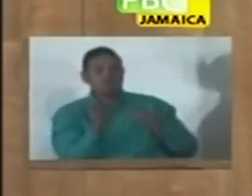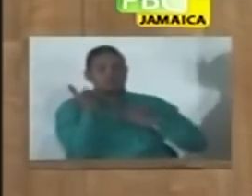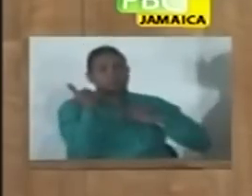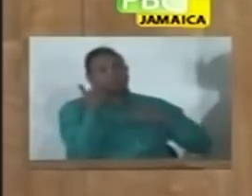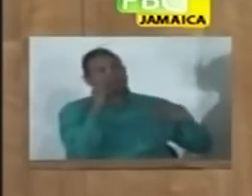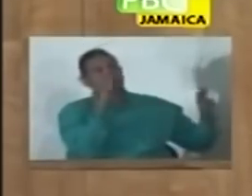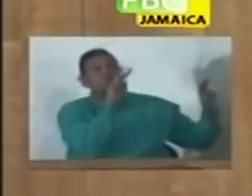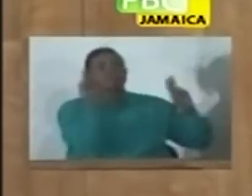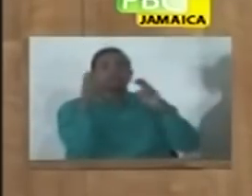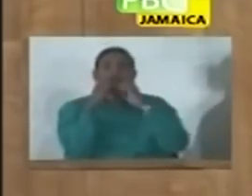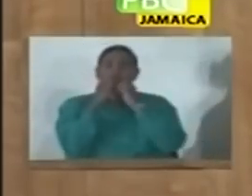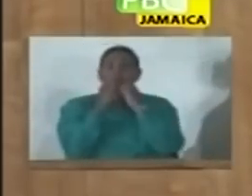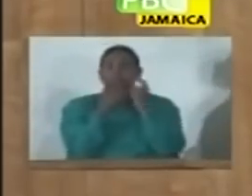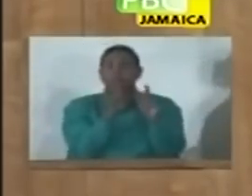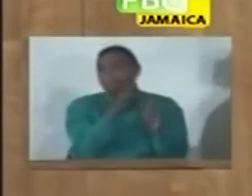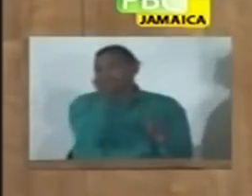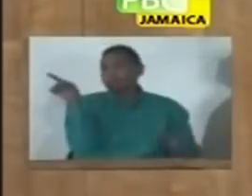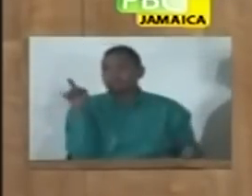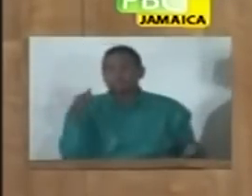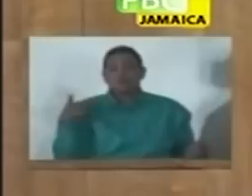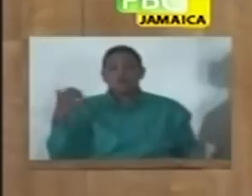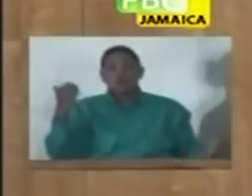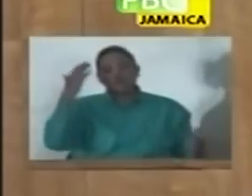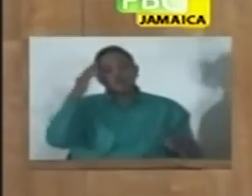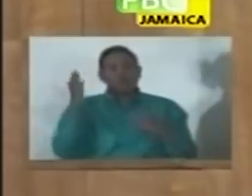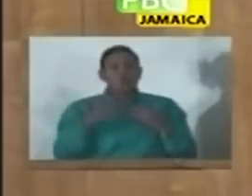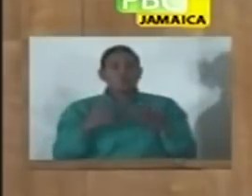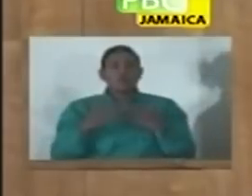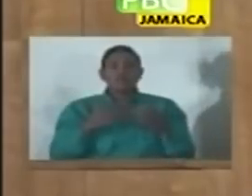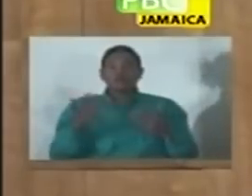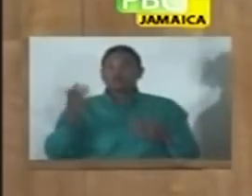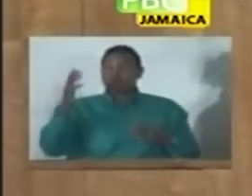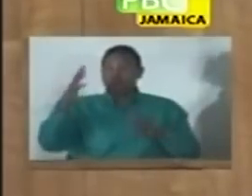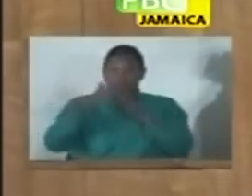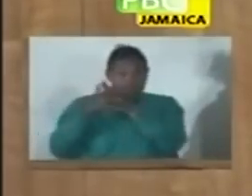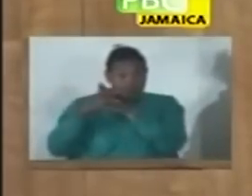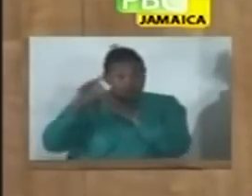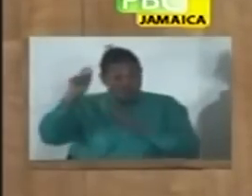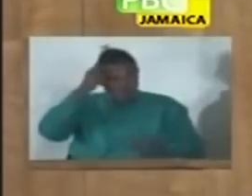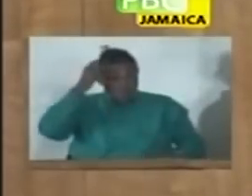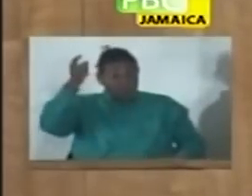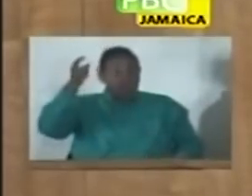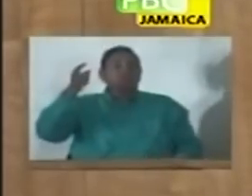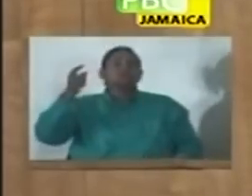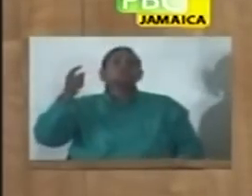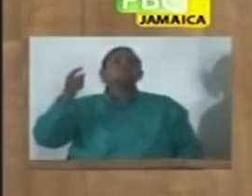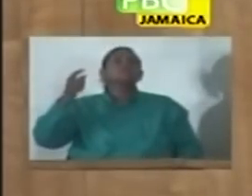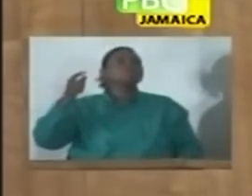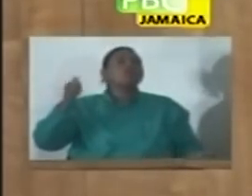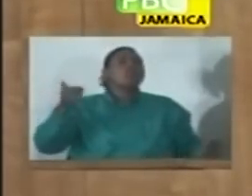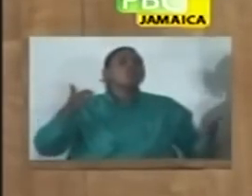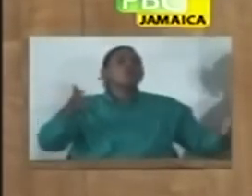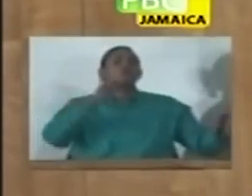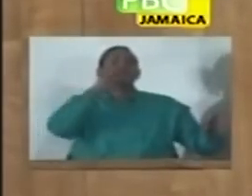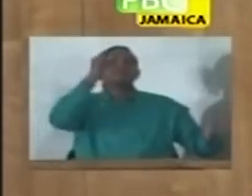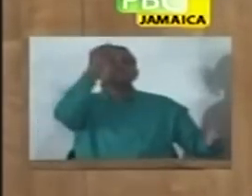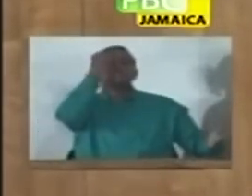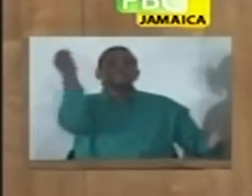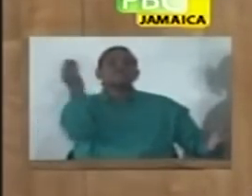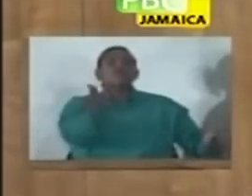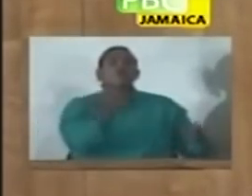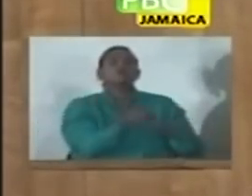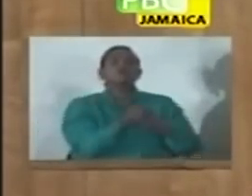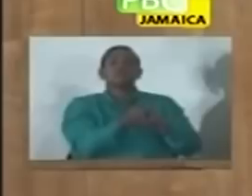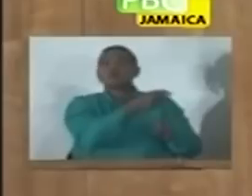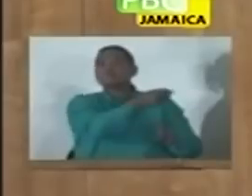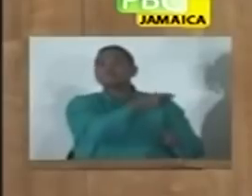And I wish to know whether or not the United States government in any way informed the